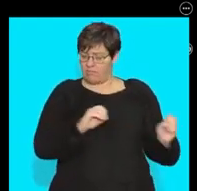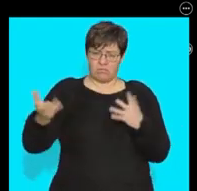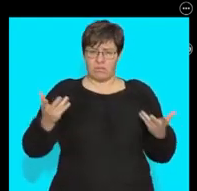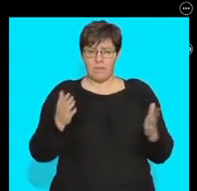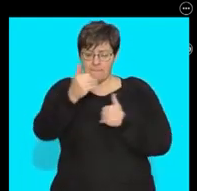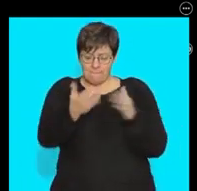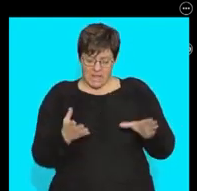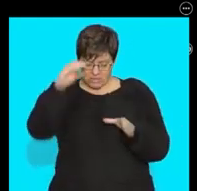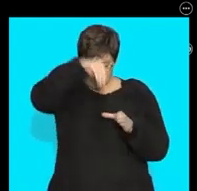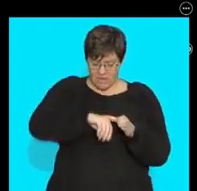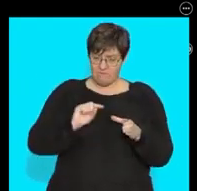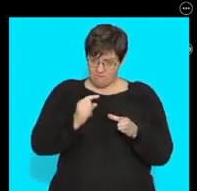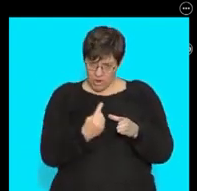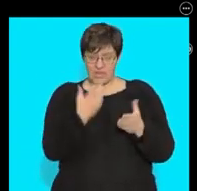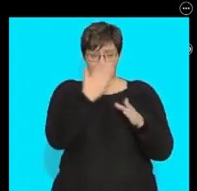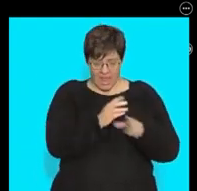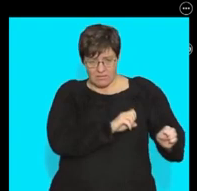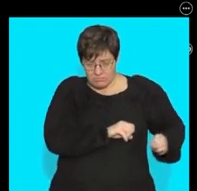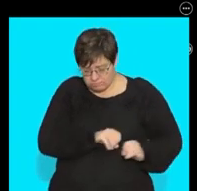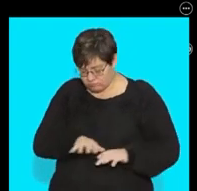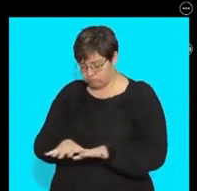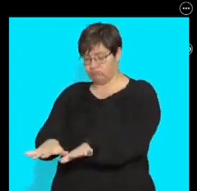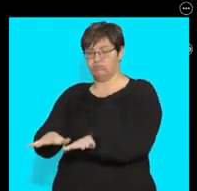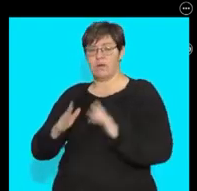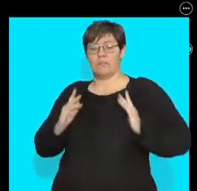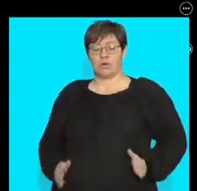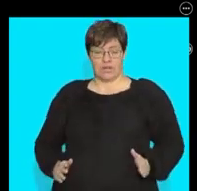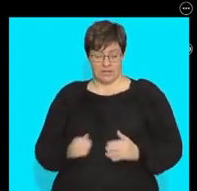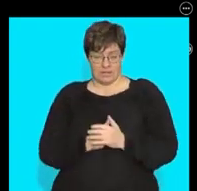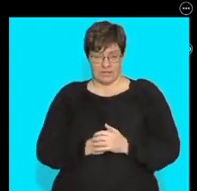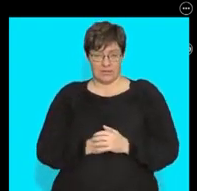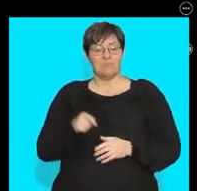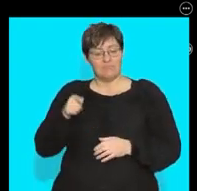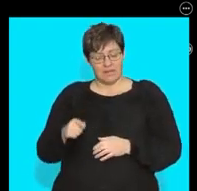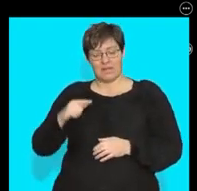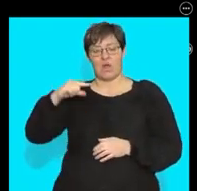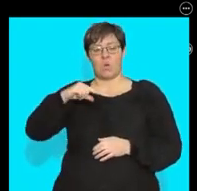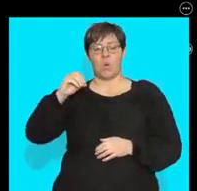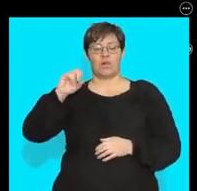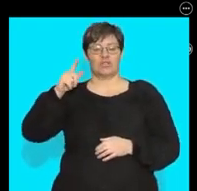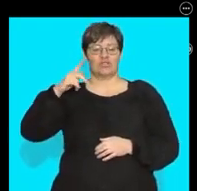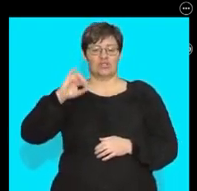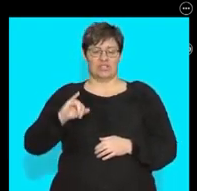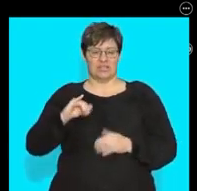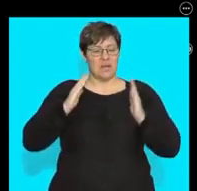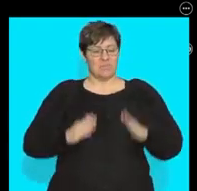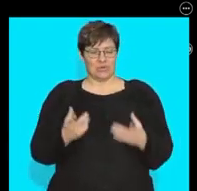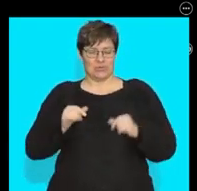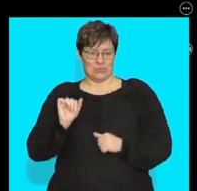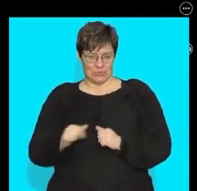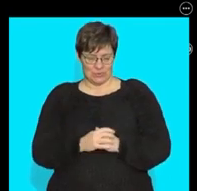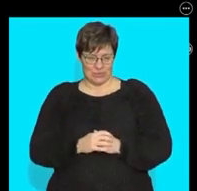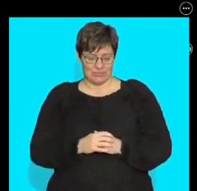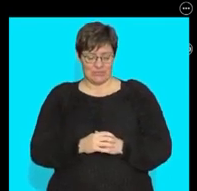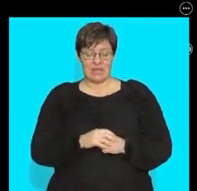to send it out throughout the body. And that's exactly what the Golgi body does. So the